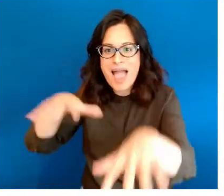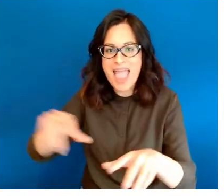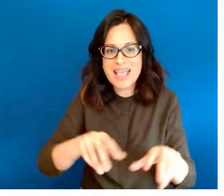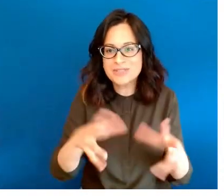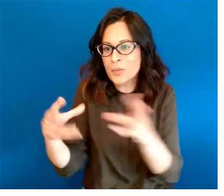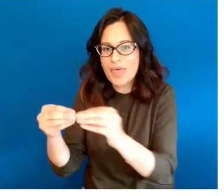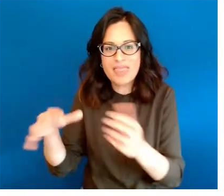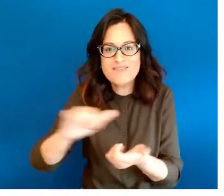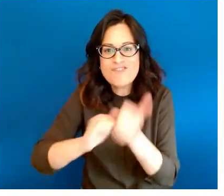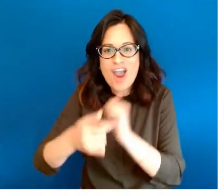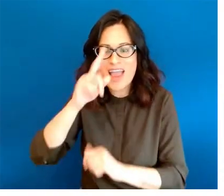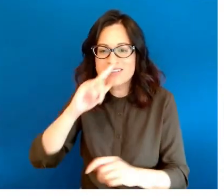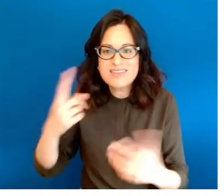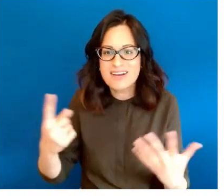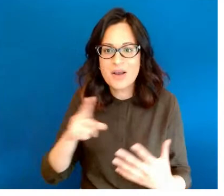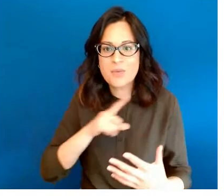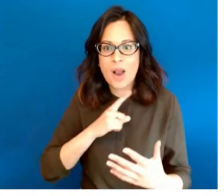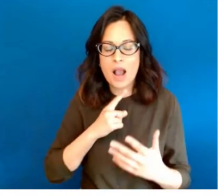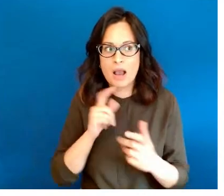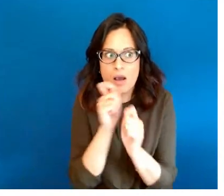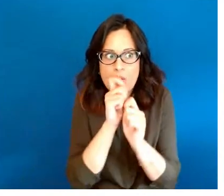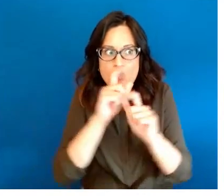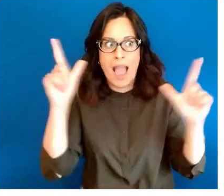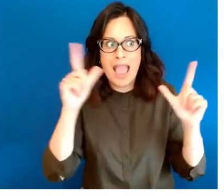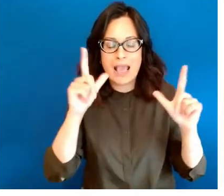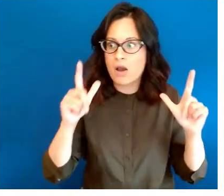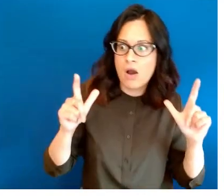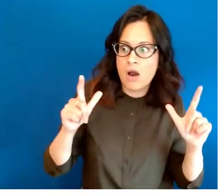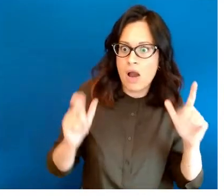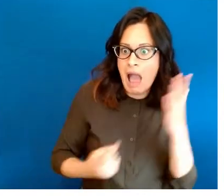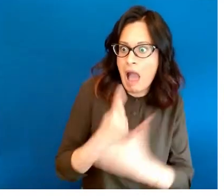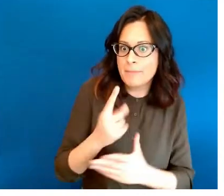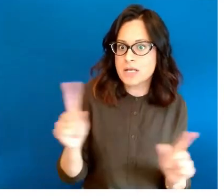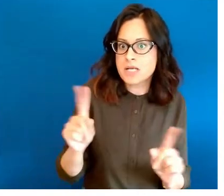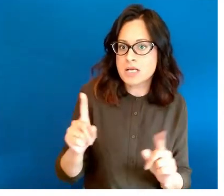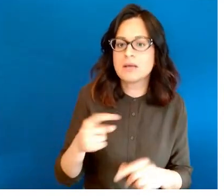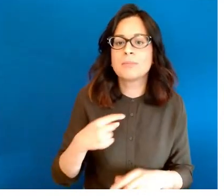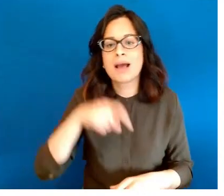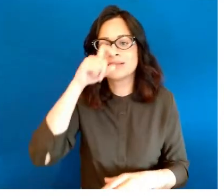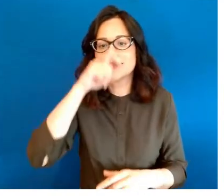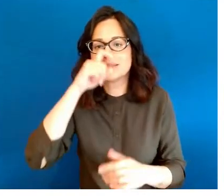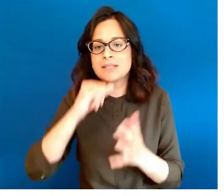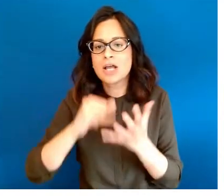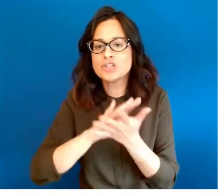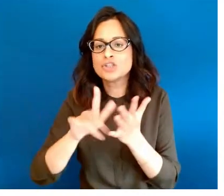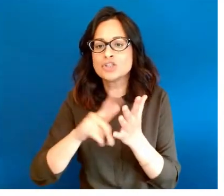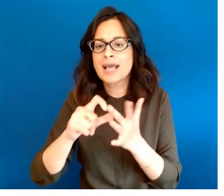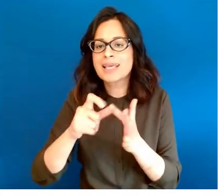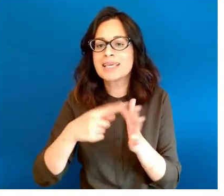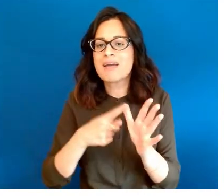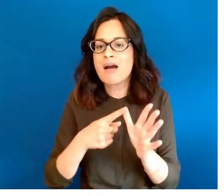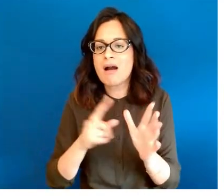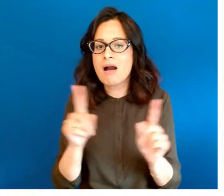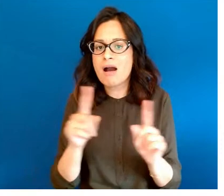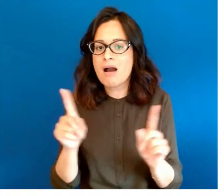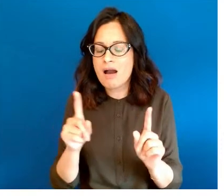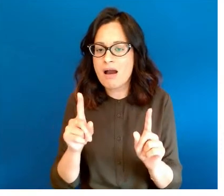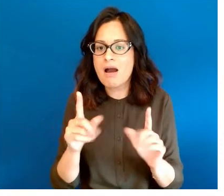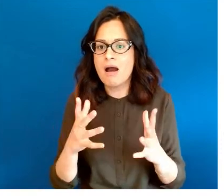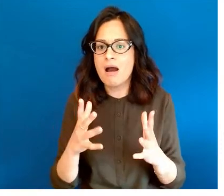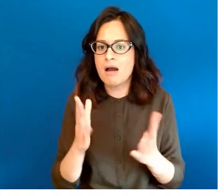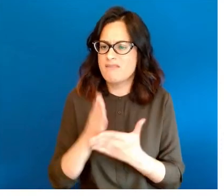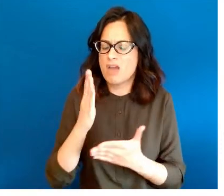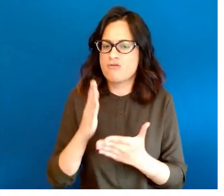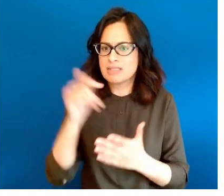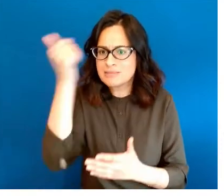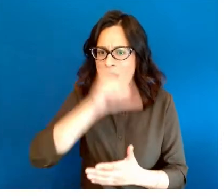felt like if I was awake something would happen. My sister Shaida was very intelligent, very